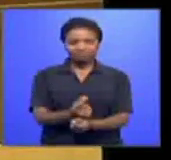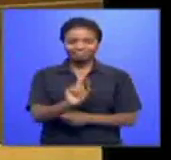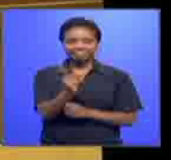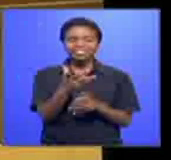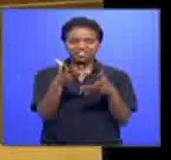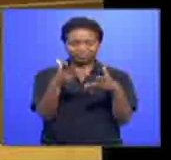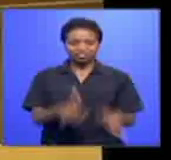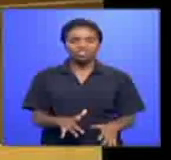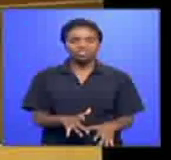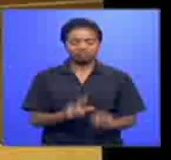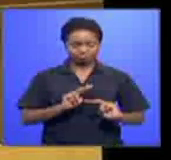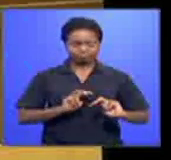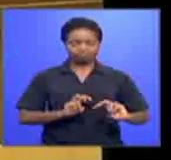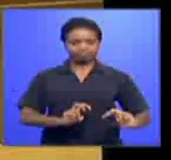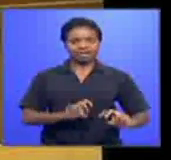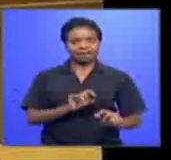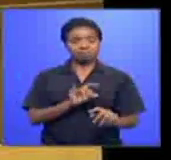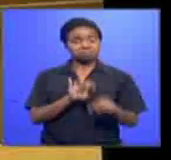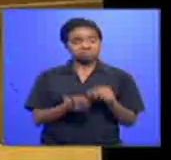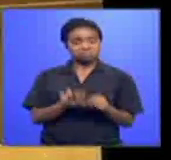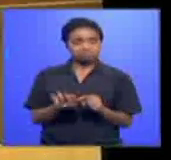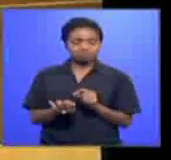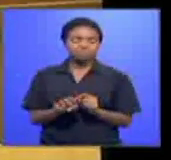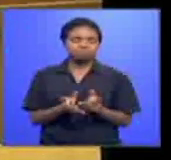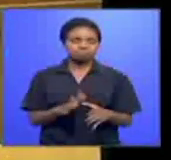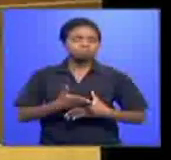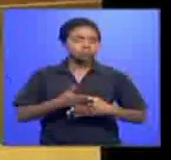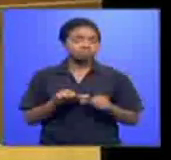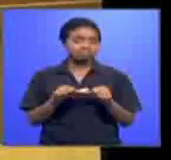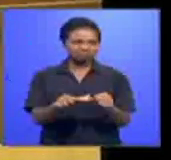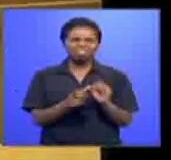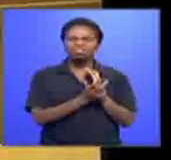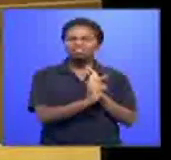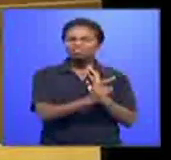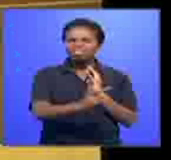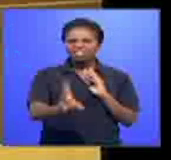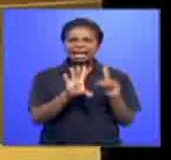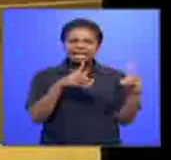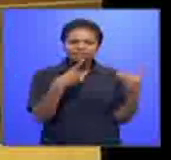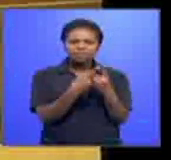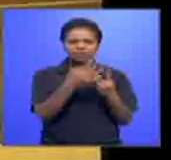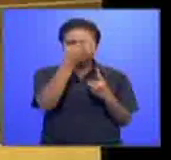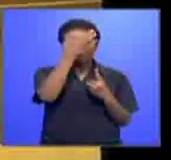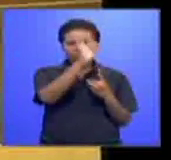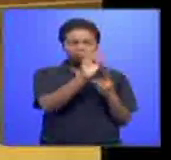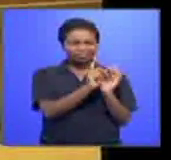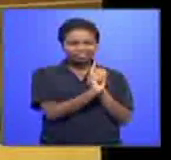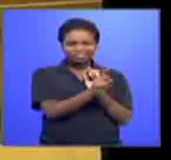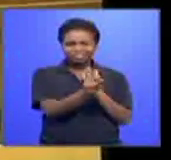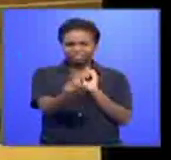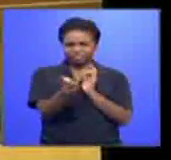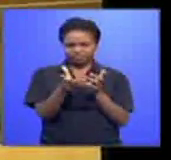various government departments and state entities. Criminal investigations